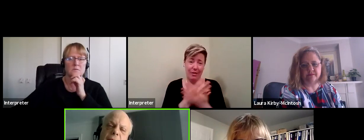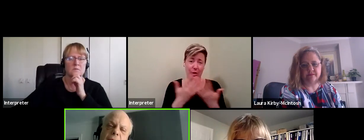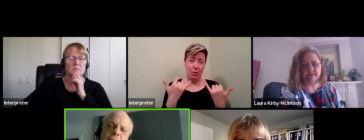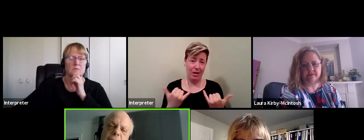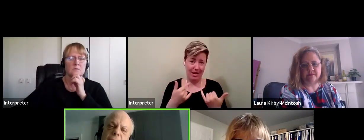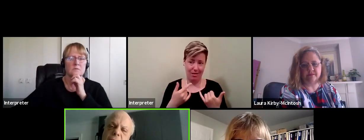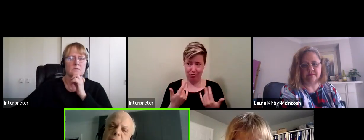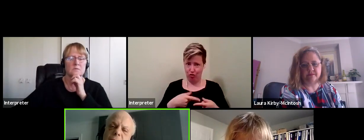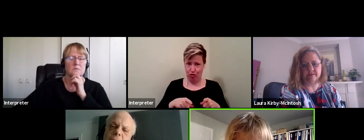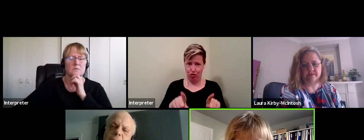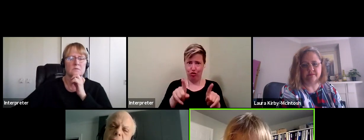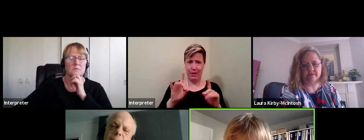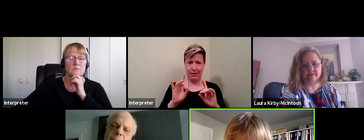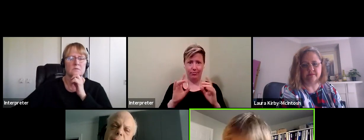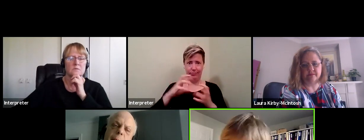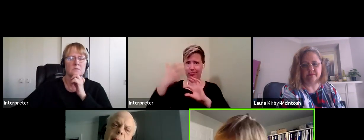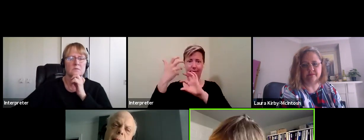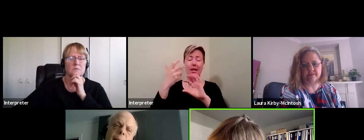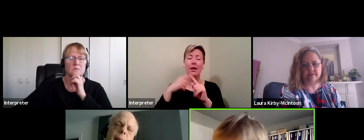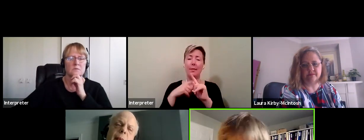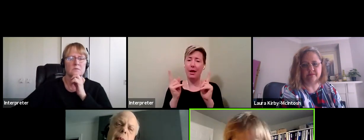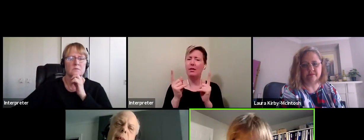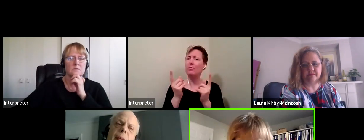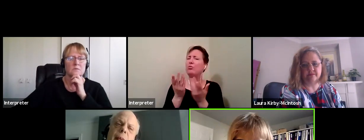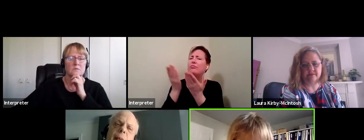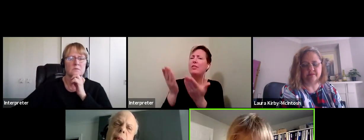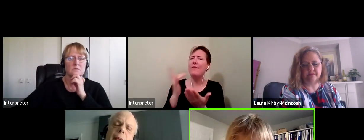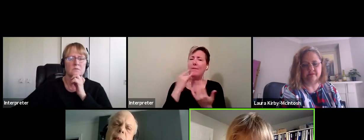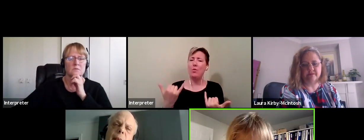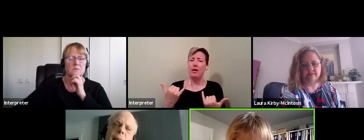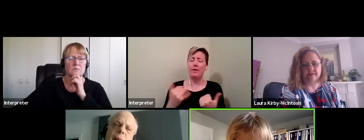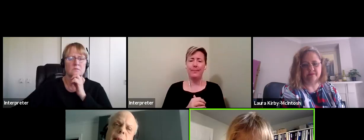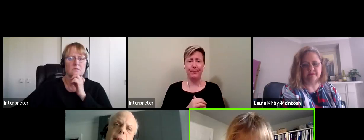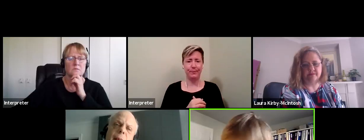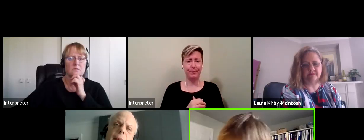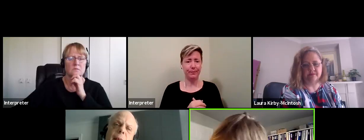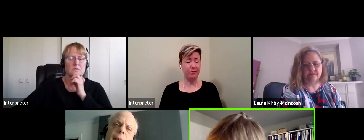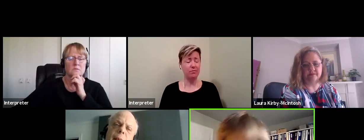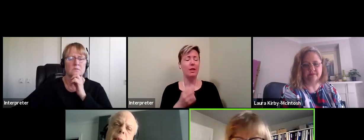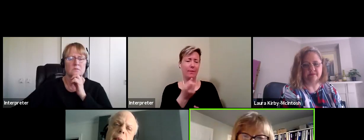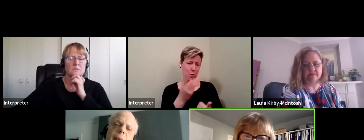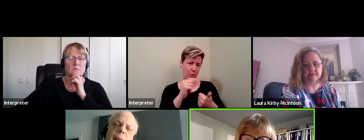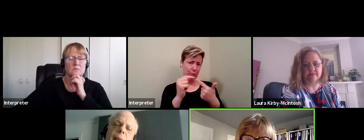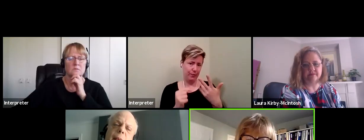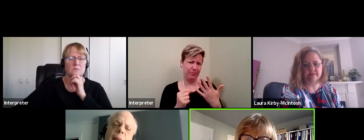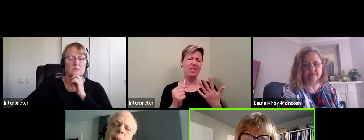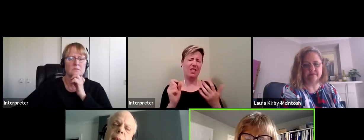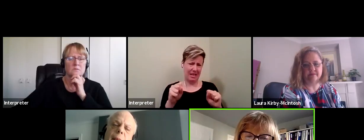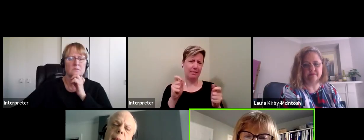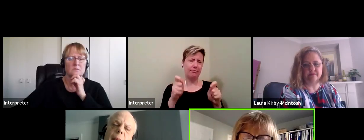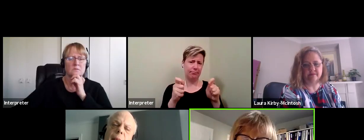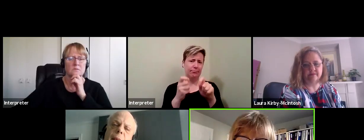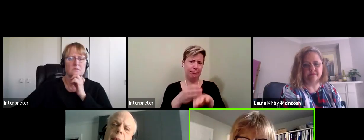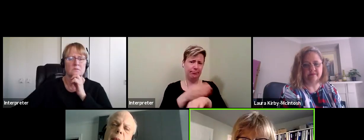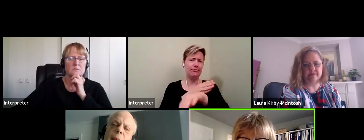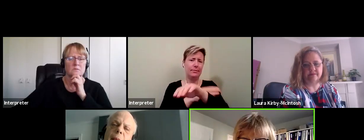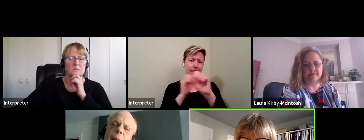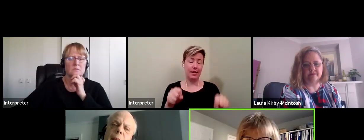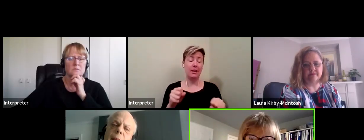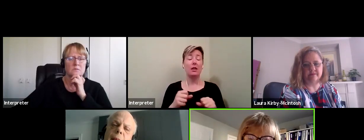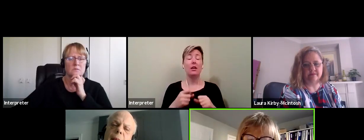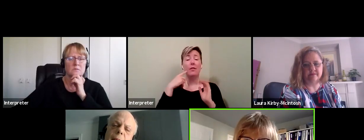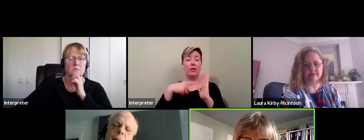What do you suggest? Okay, couple of things. And I think we can put some things in place here. First of all, a separate hotline for